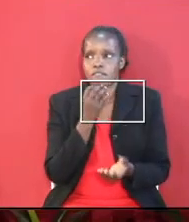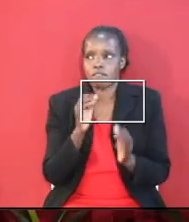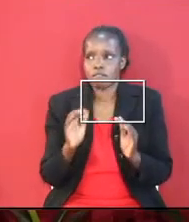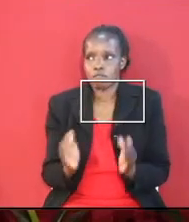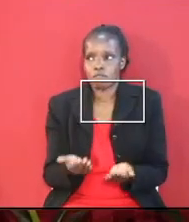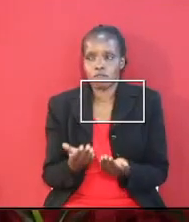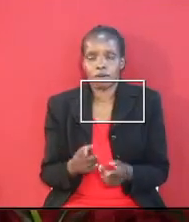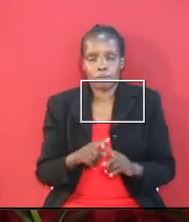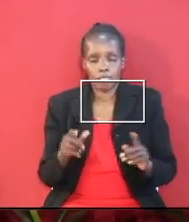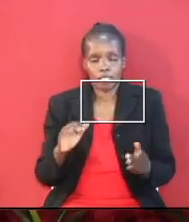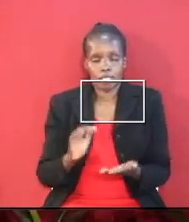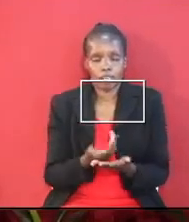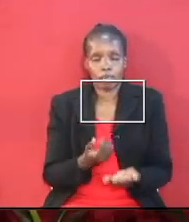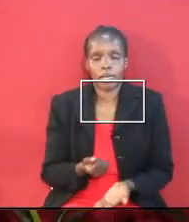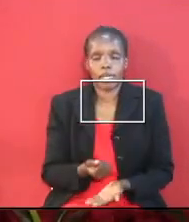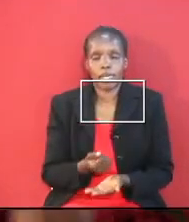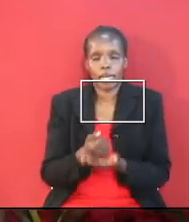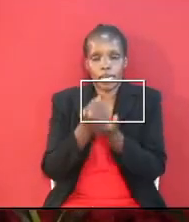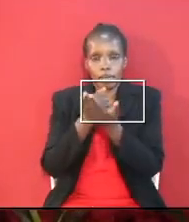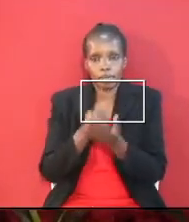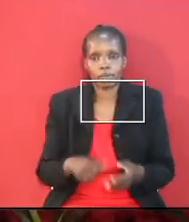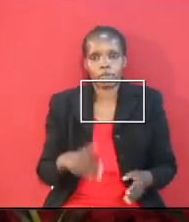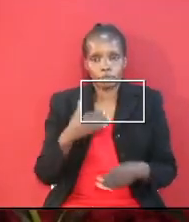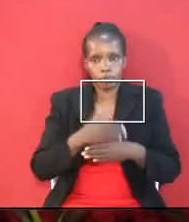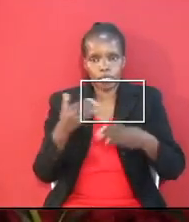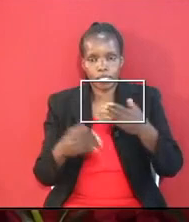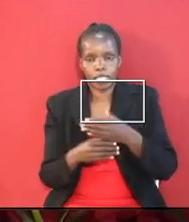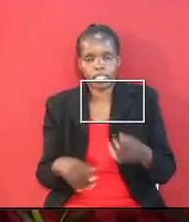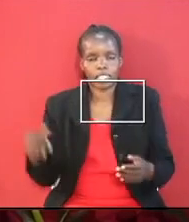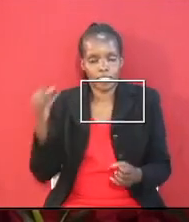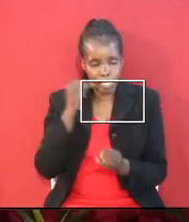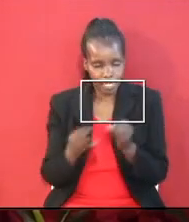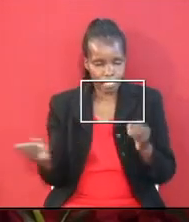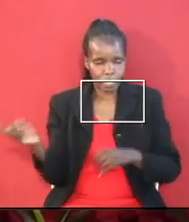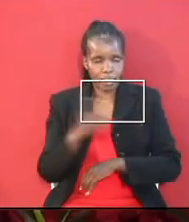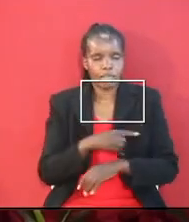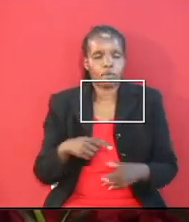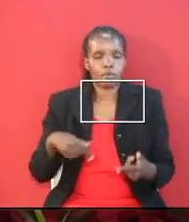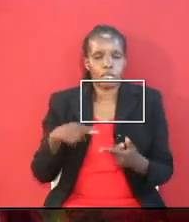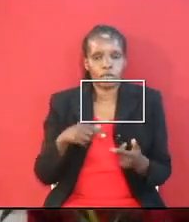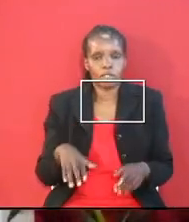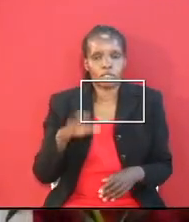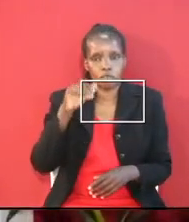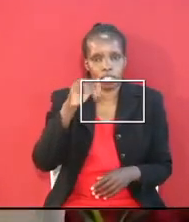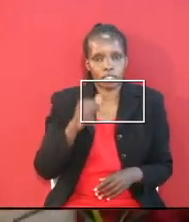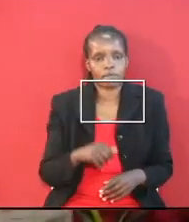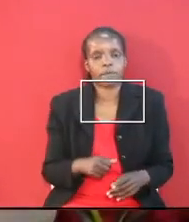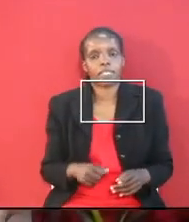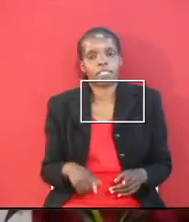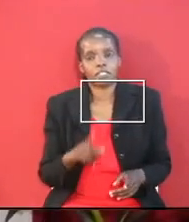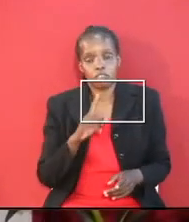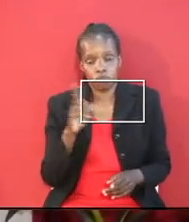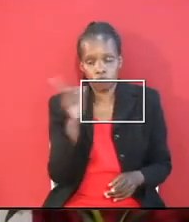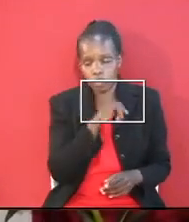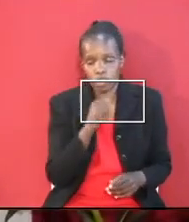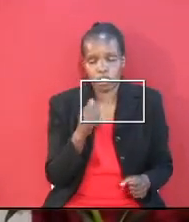him to build the ark up to the very last day when Noah was now calling them, "You know what? We have finished this race.